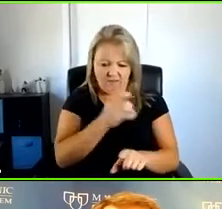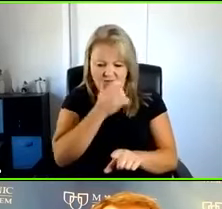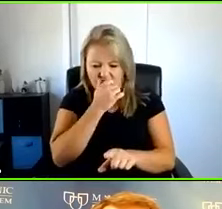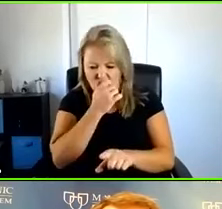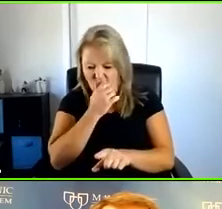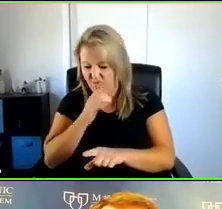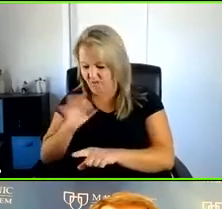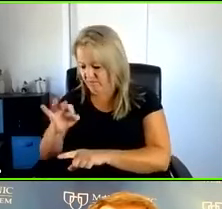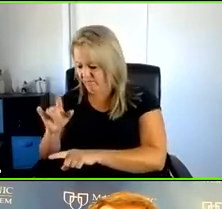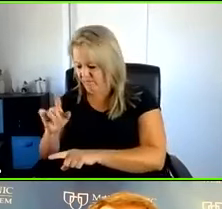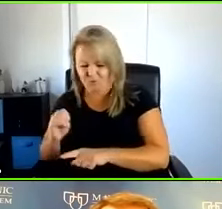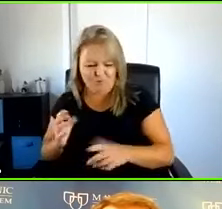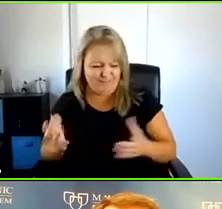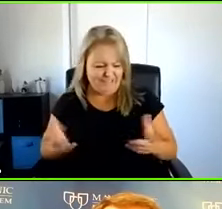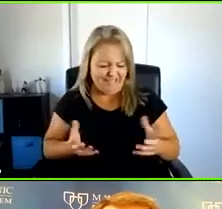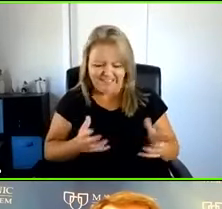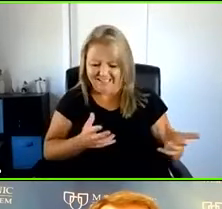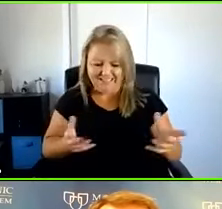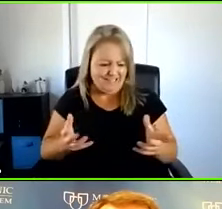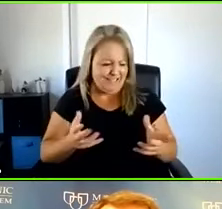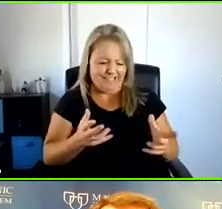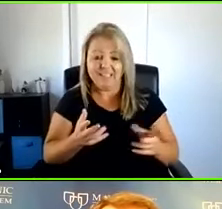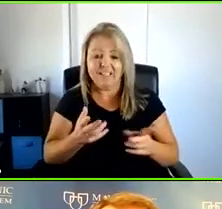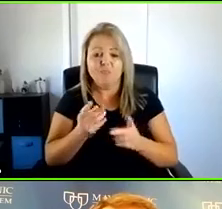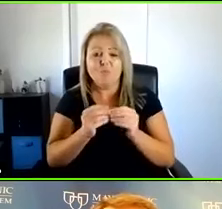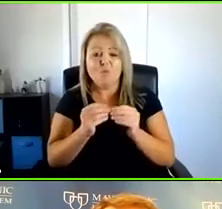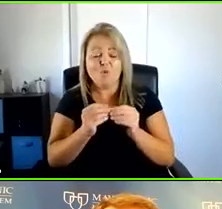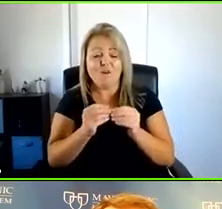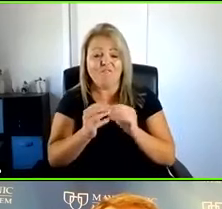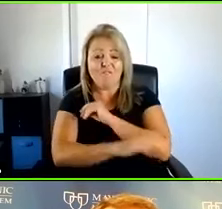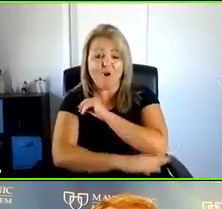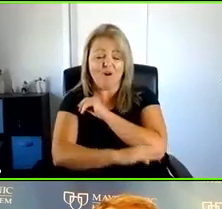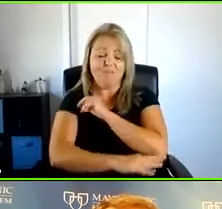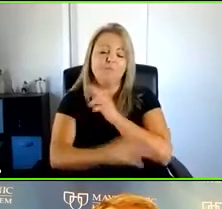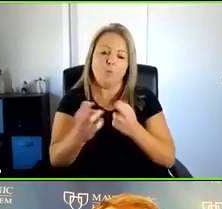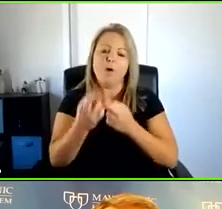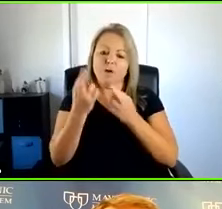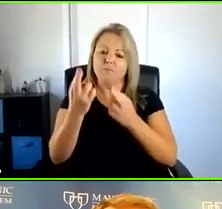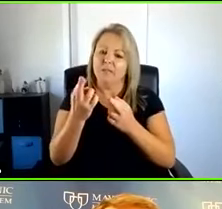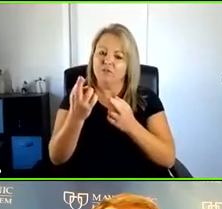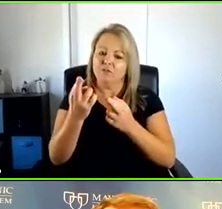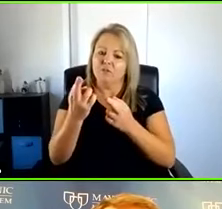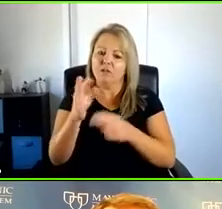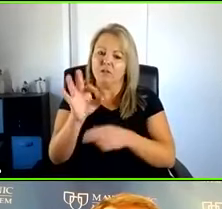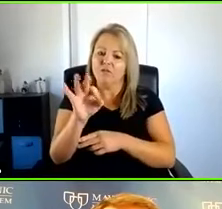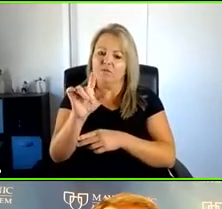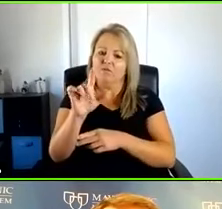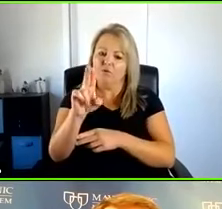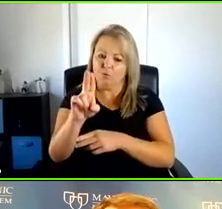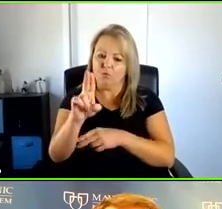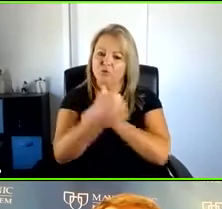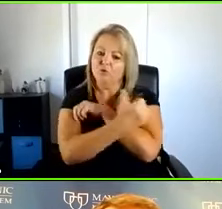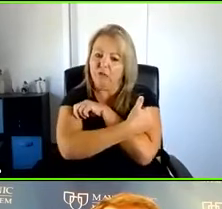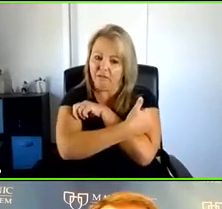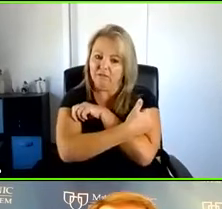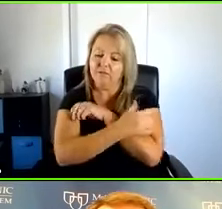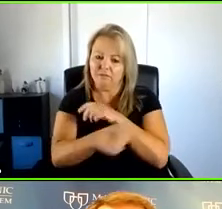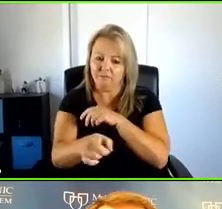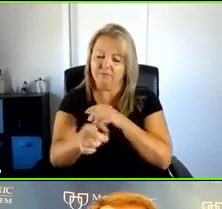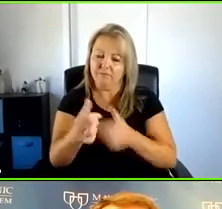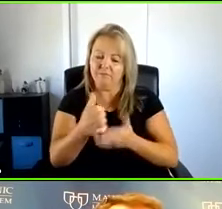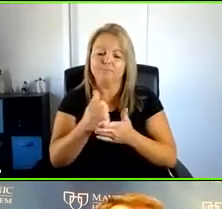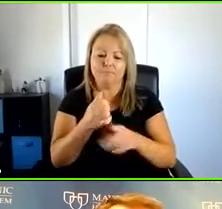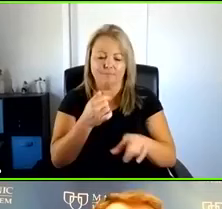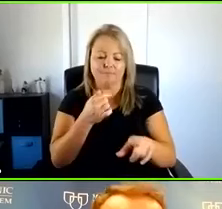flu. And that's why more than ever, as we enter the fall, these recommendations, and including to get a flu shot, matter. Yeah, I